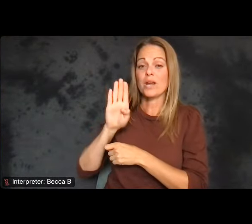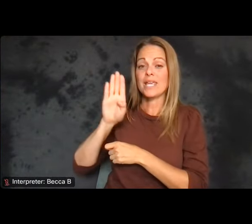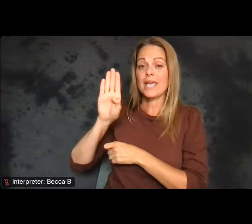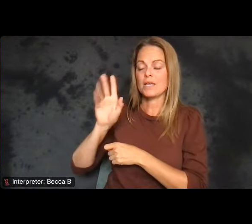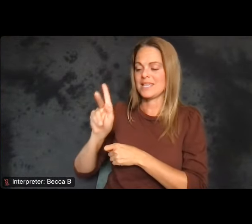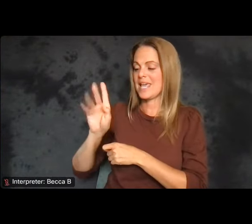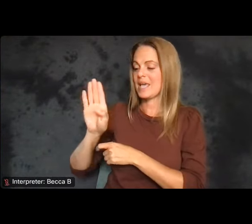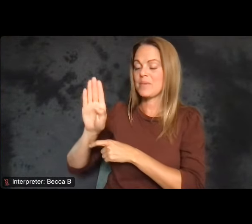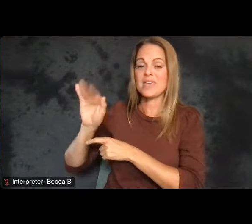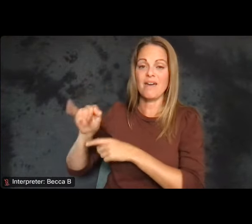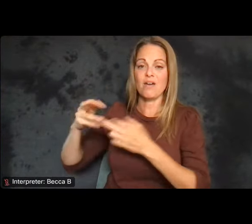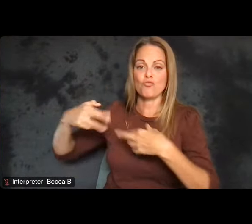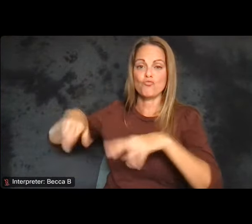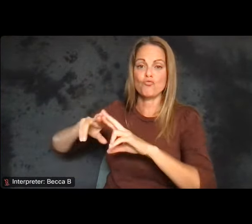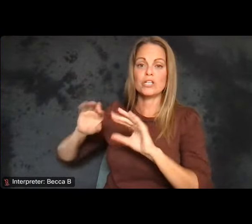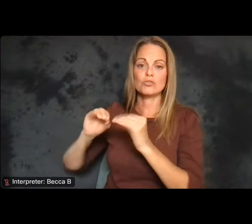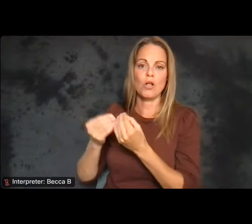that facility.